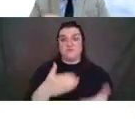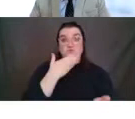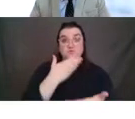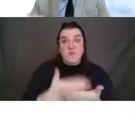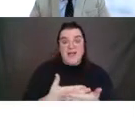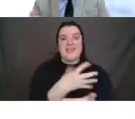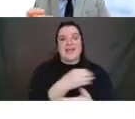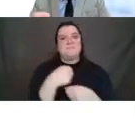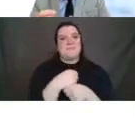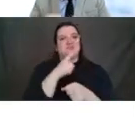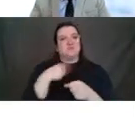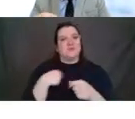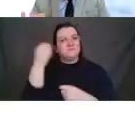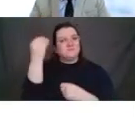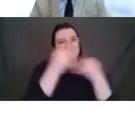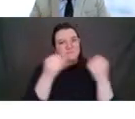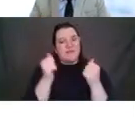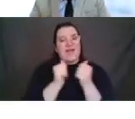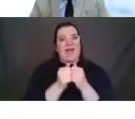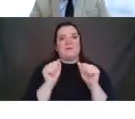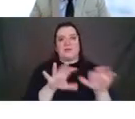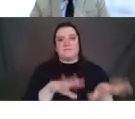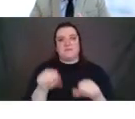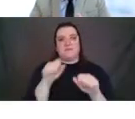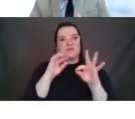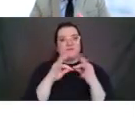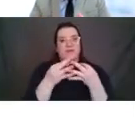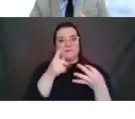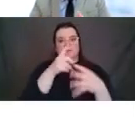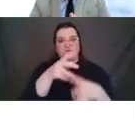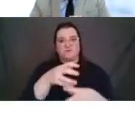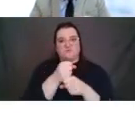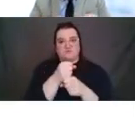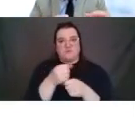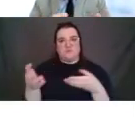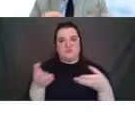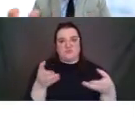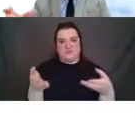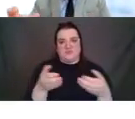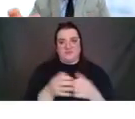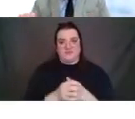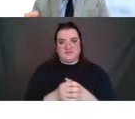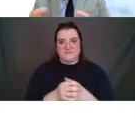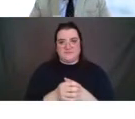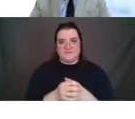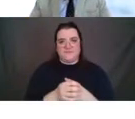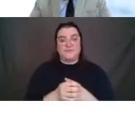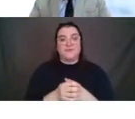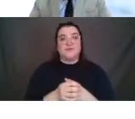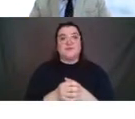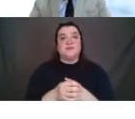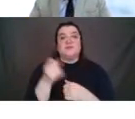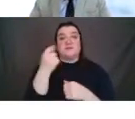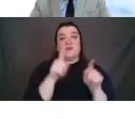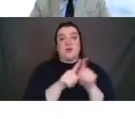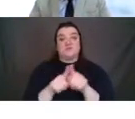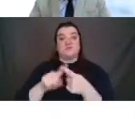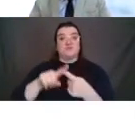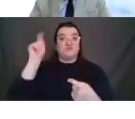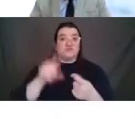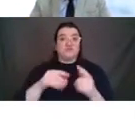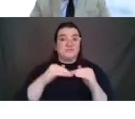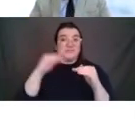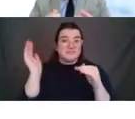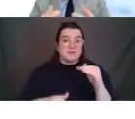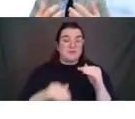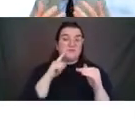thinking about how this can be done for the families that are receiving services within each practice. Also, just to reduce disparities in terms of access